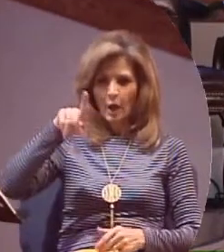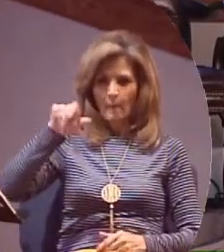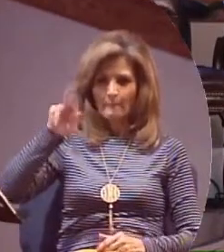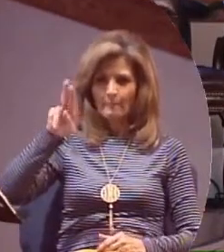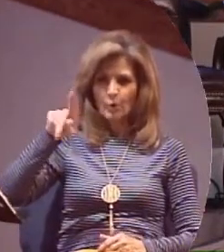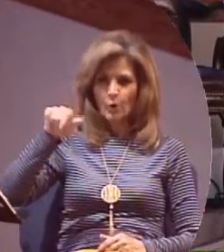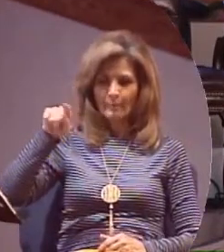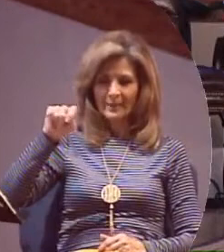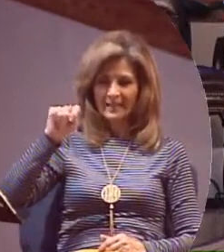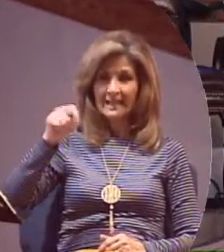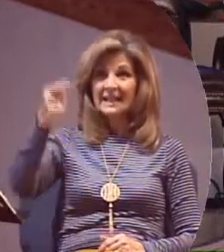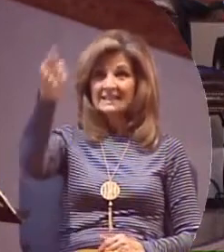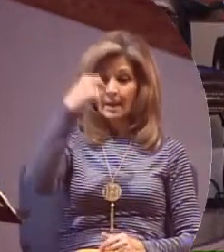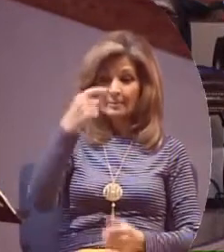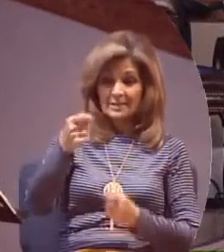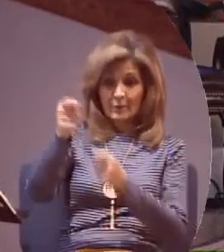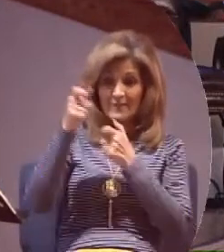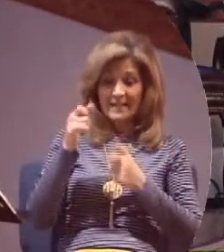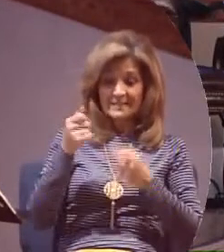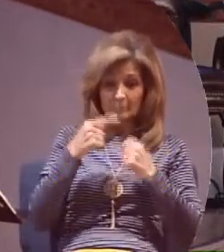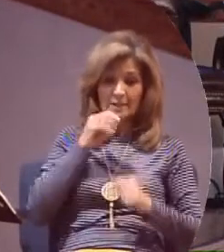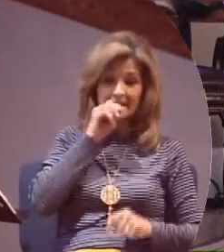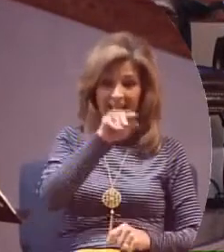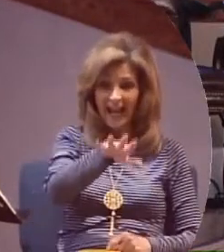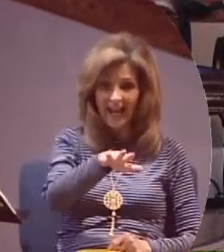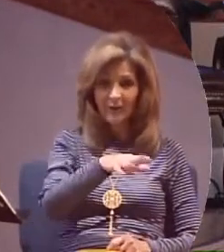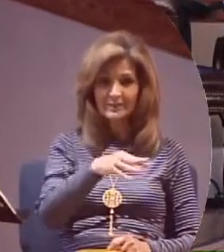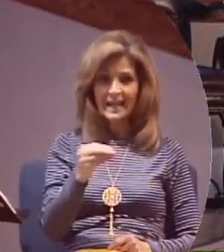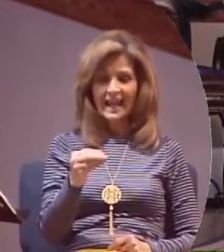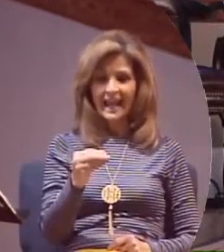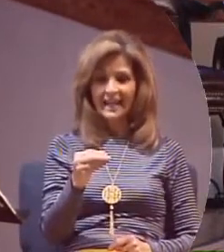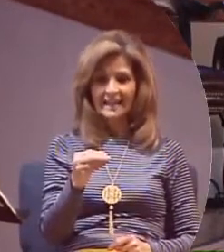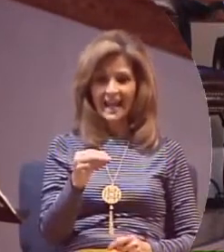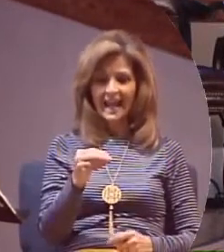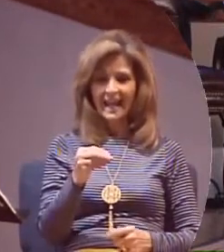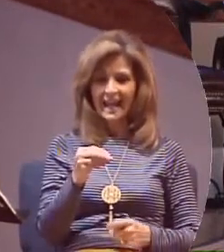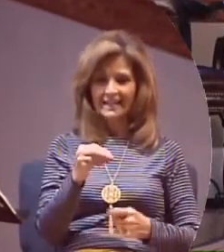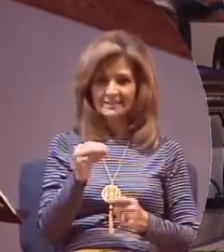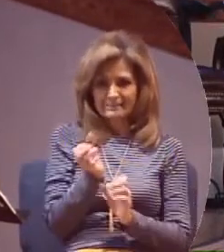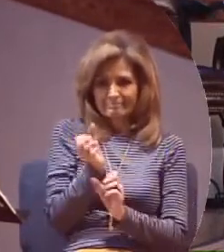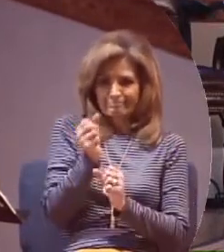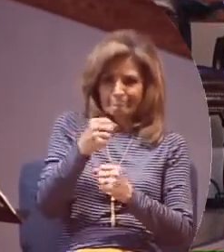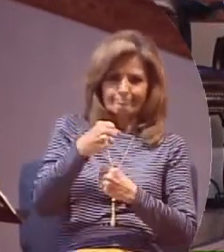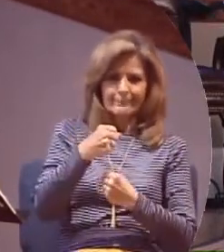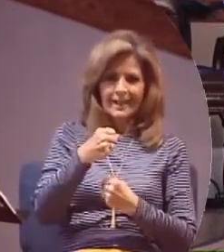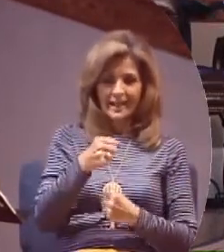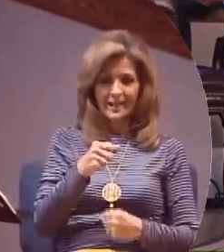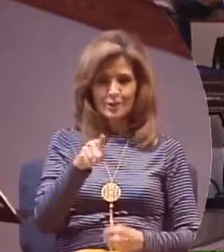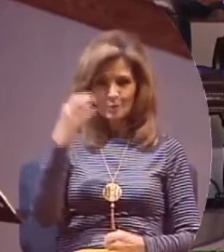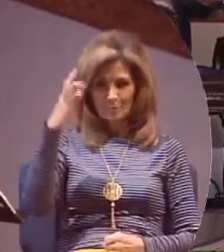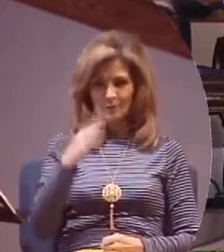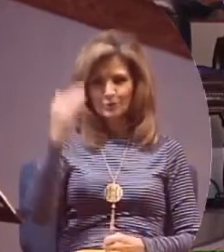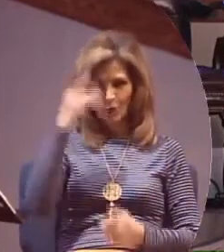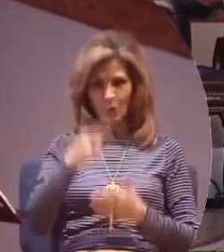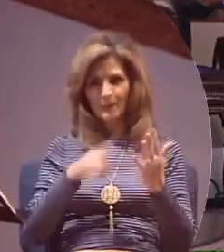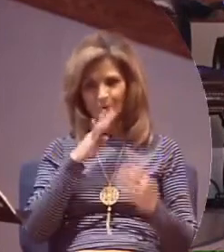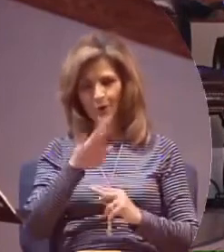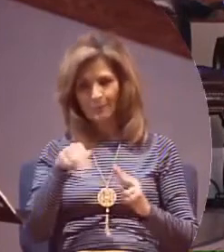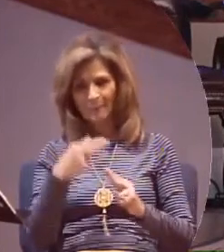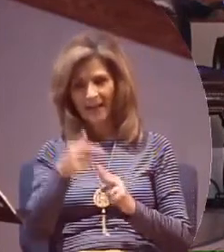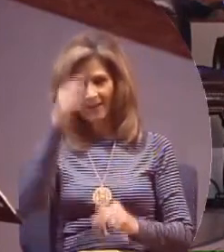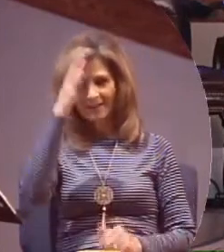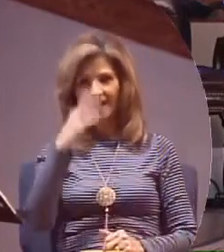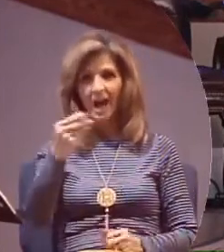fast and I'm trying to get it out. And I mean, I'm just come plumb bent out. Y'all preachers know what I'm talking about. And